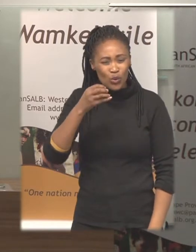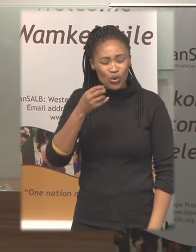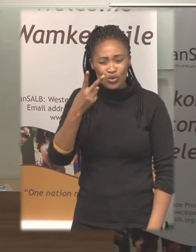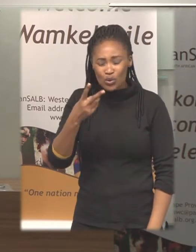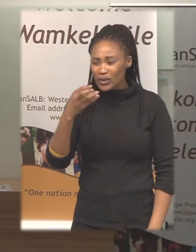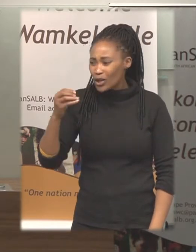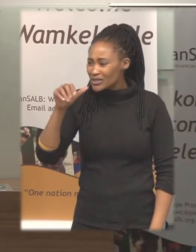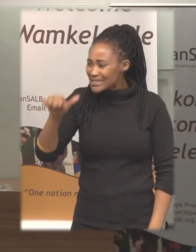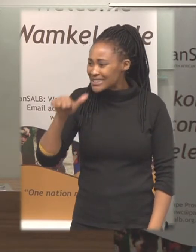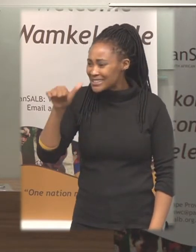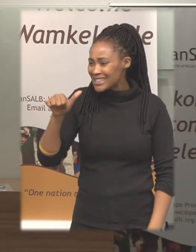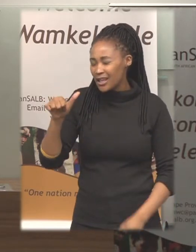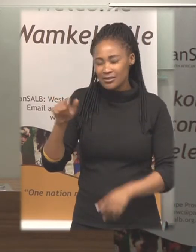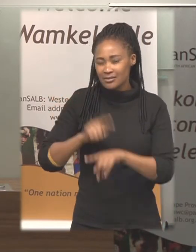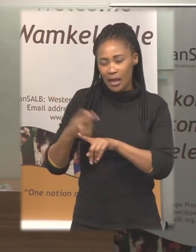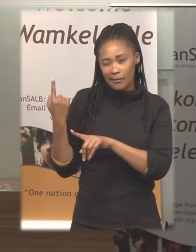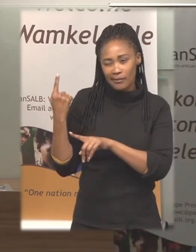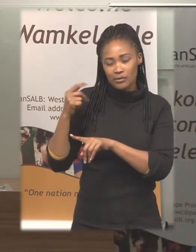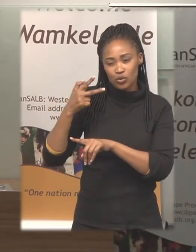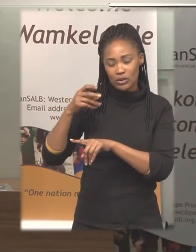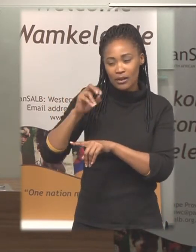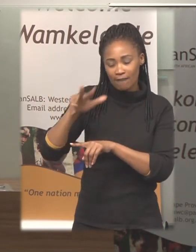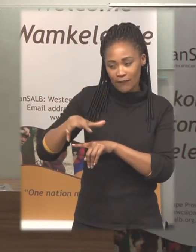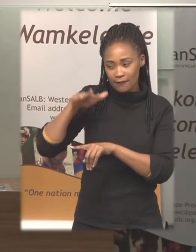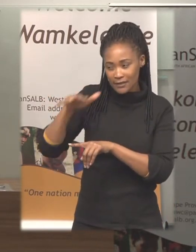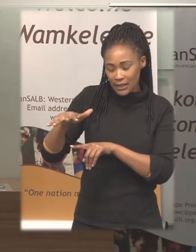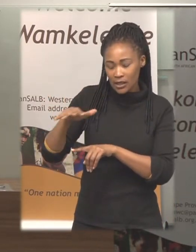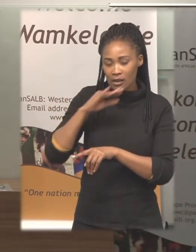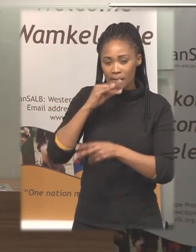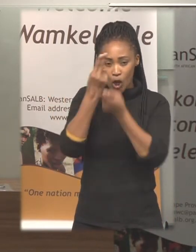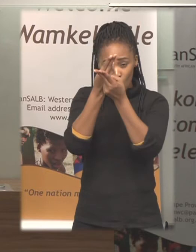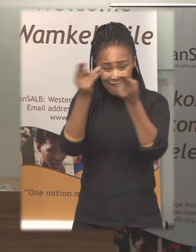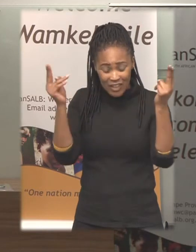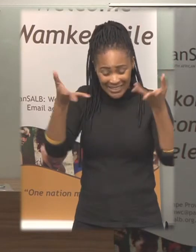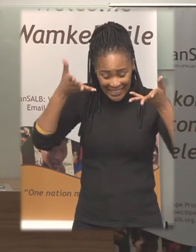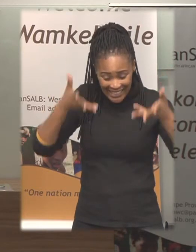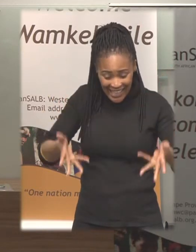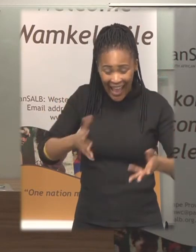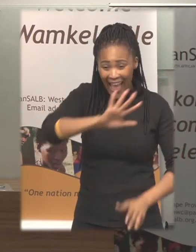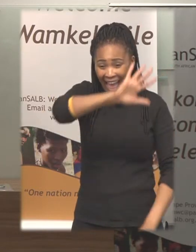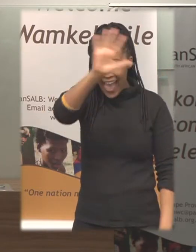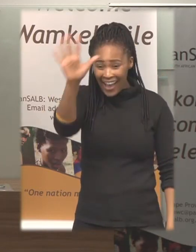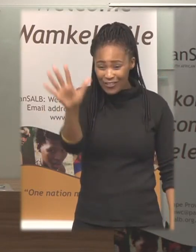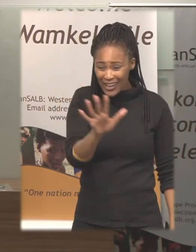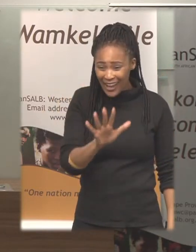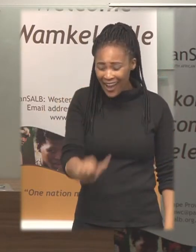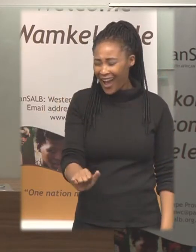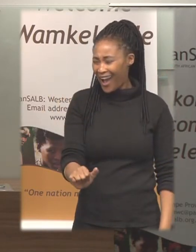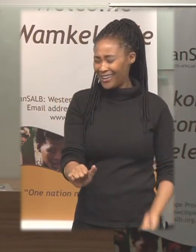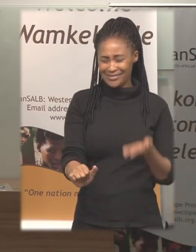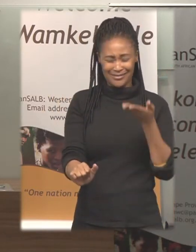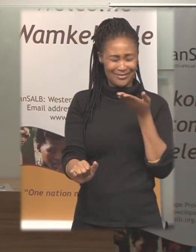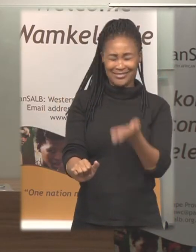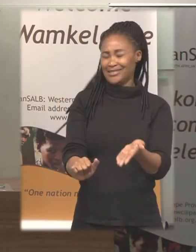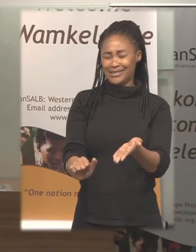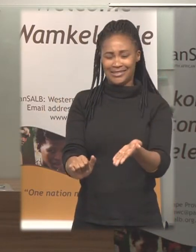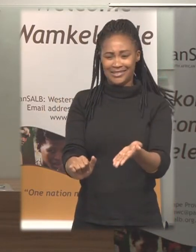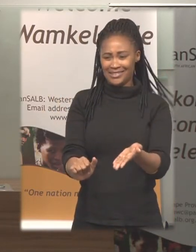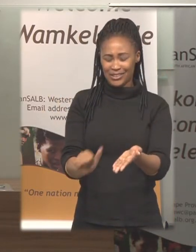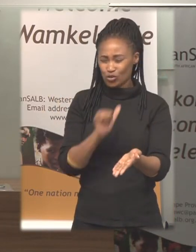2016, it was 15 actually, in a university in Africa is profoundly